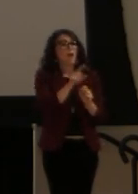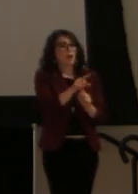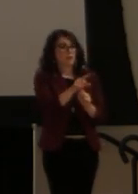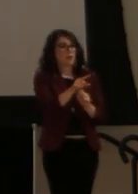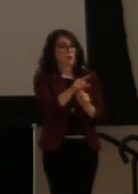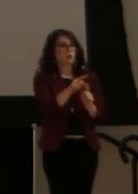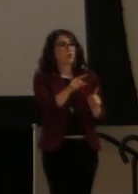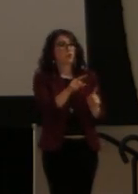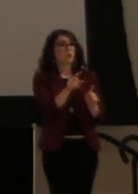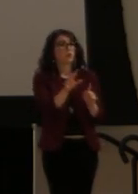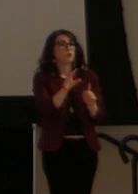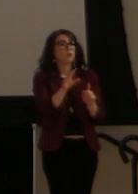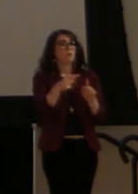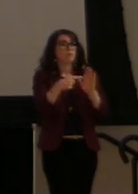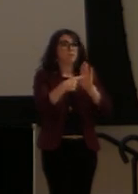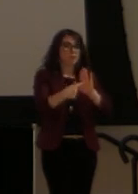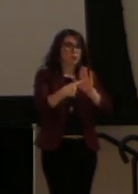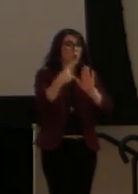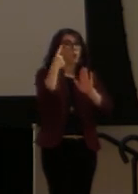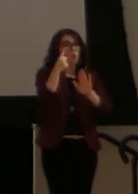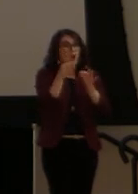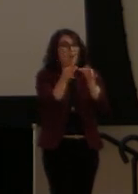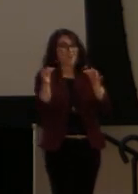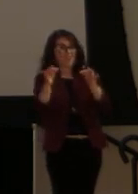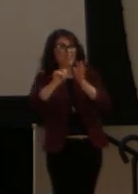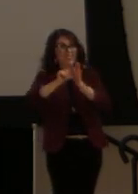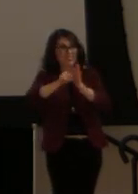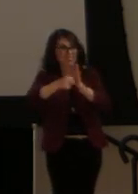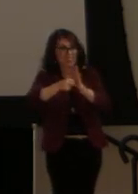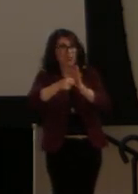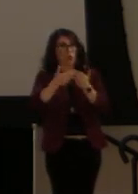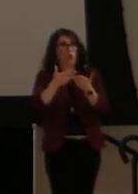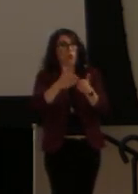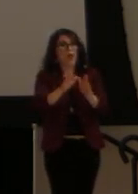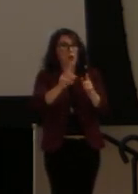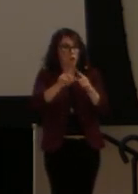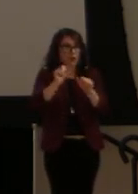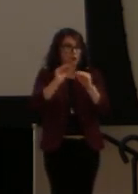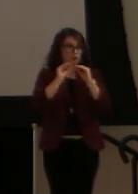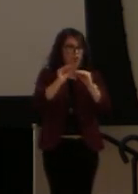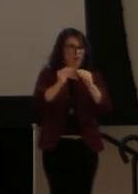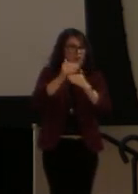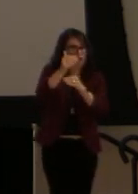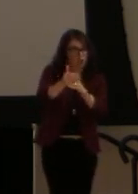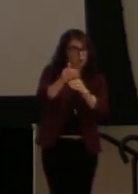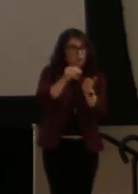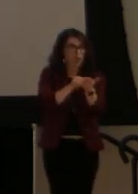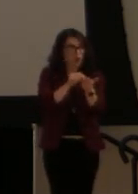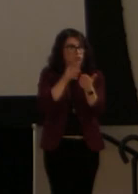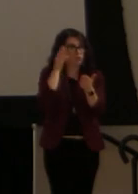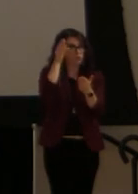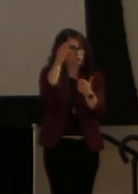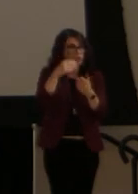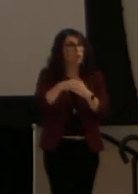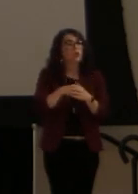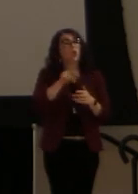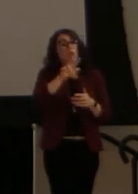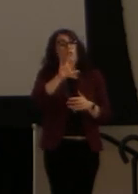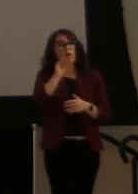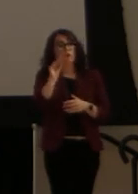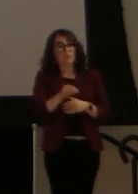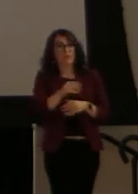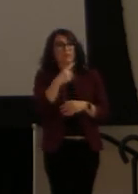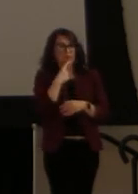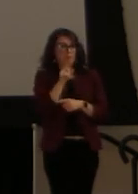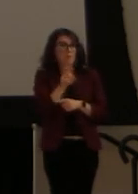one key recommendation on how we should train the next generation of healthcare providers. And close to 35% said it